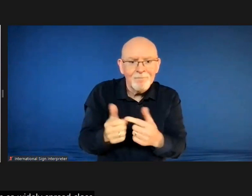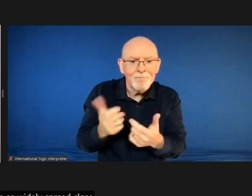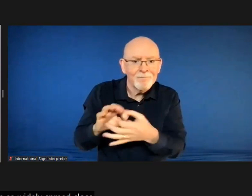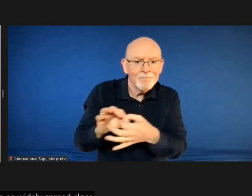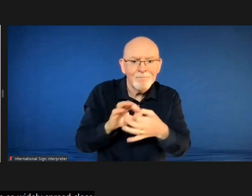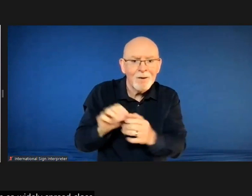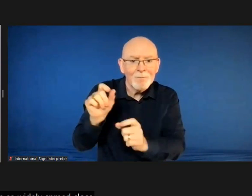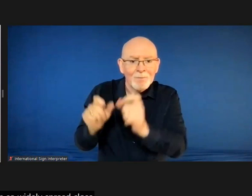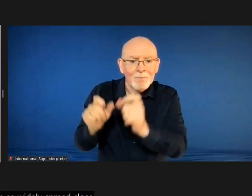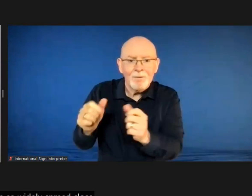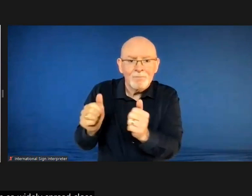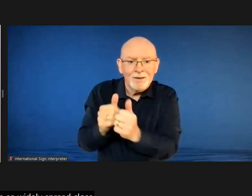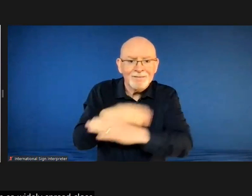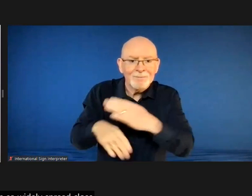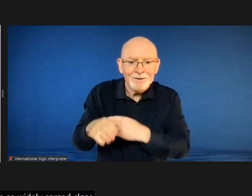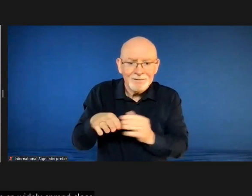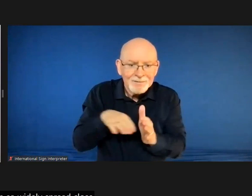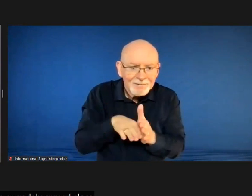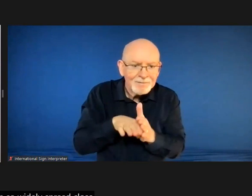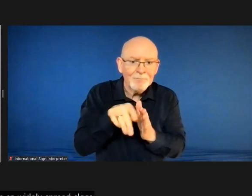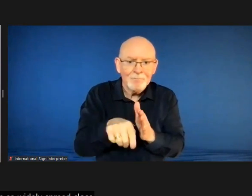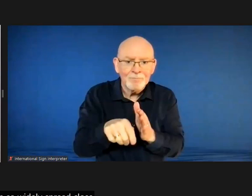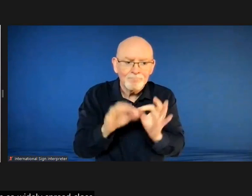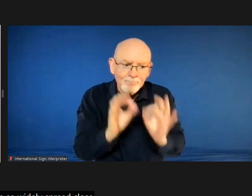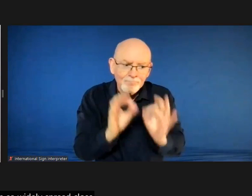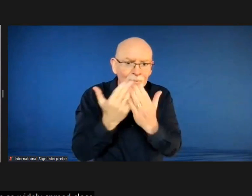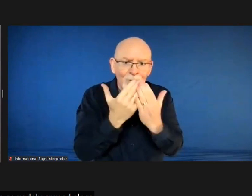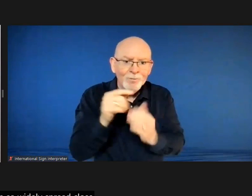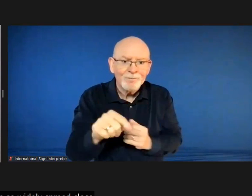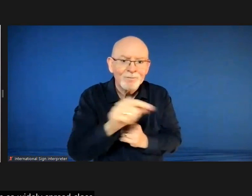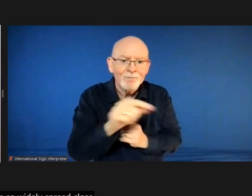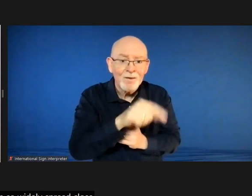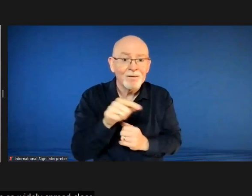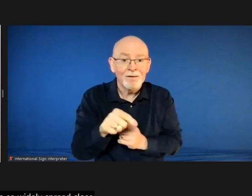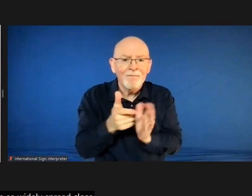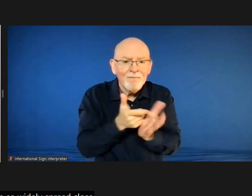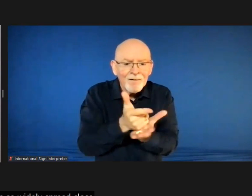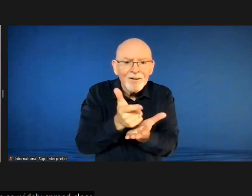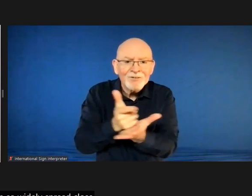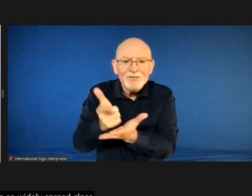the local government schools, where they are probably the only deaf